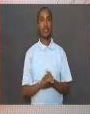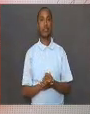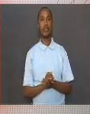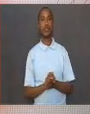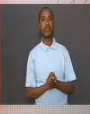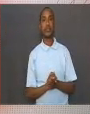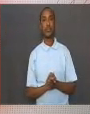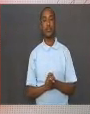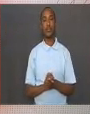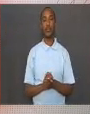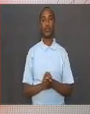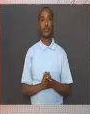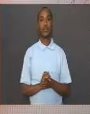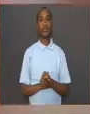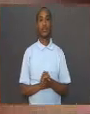case.